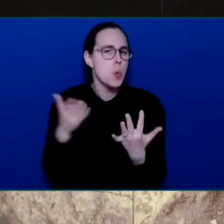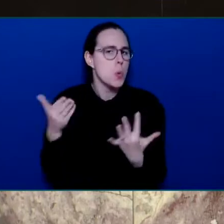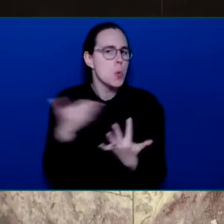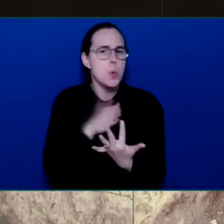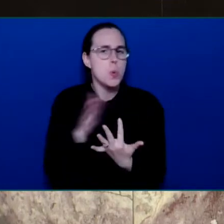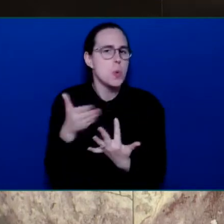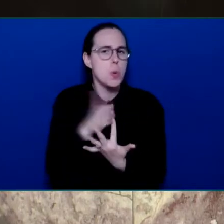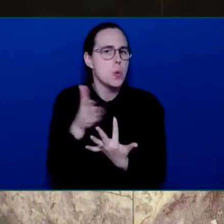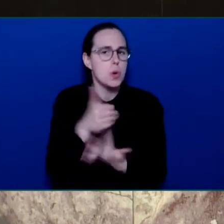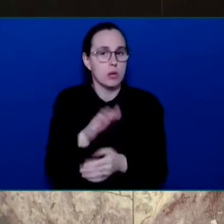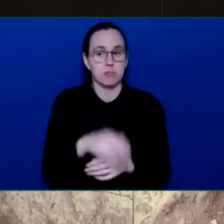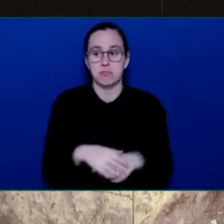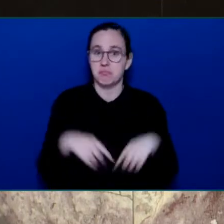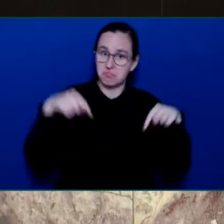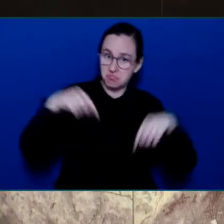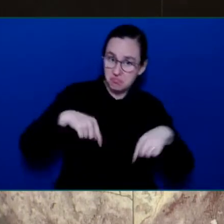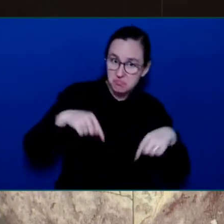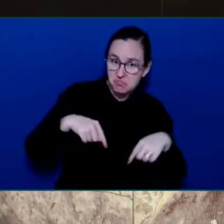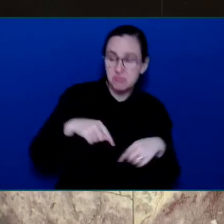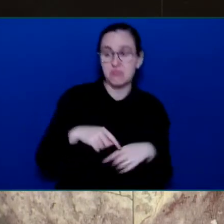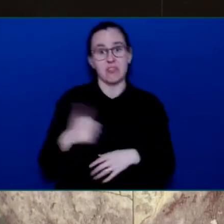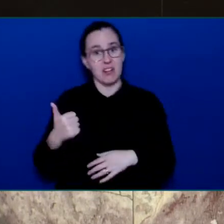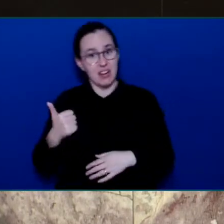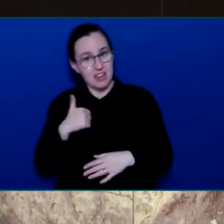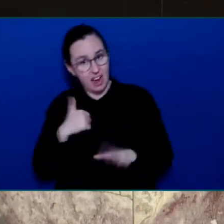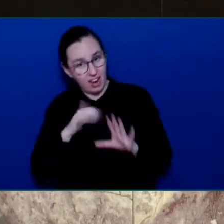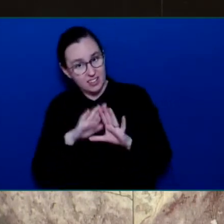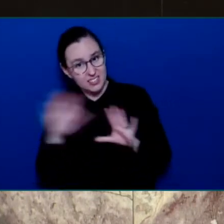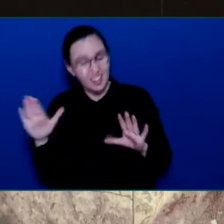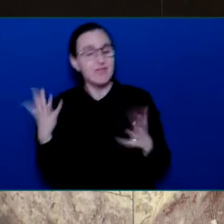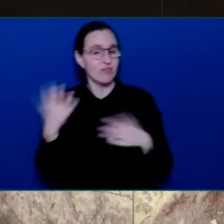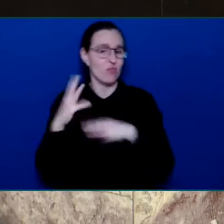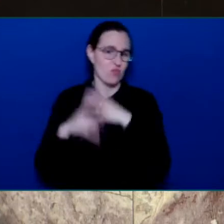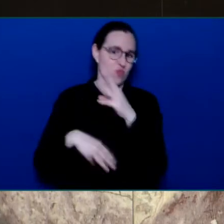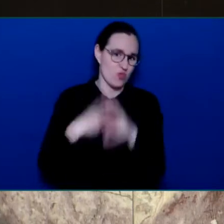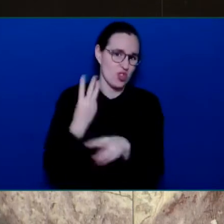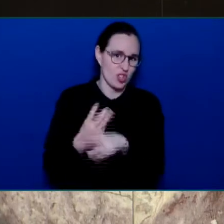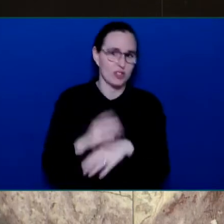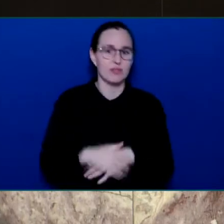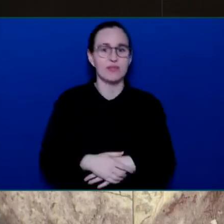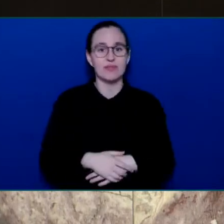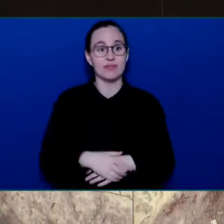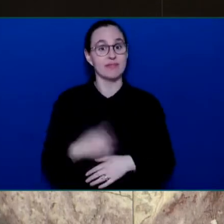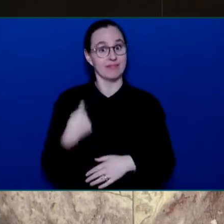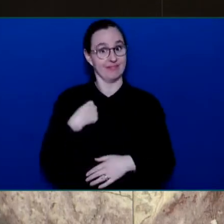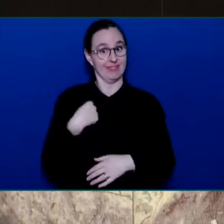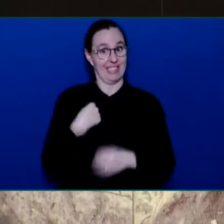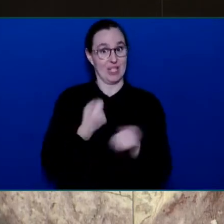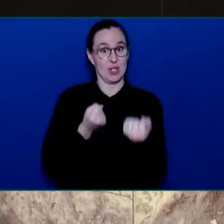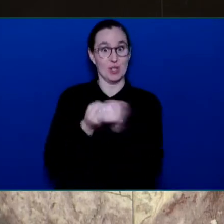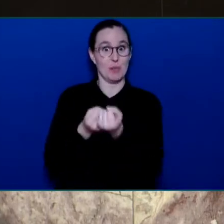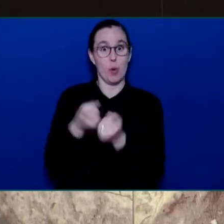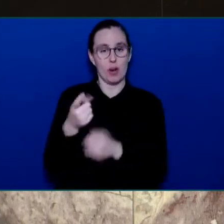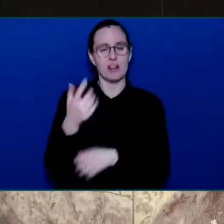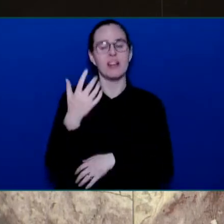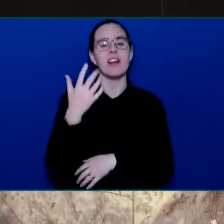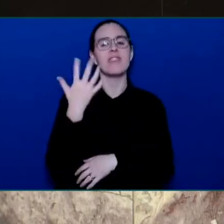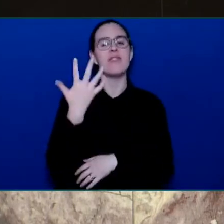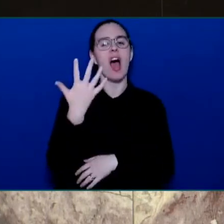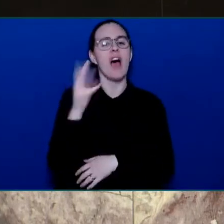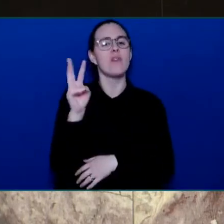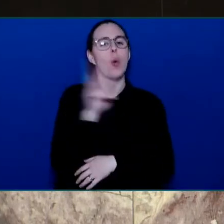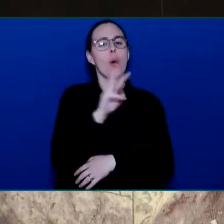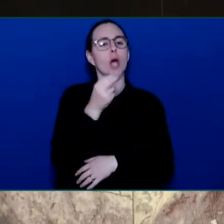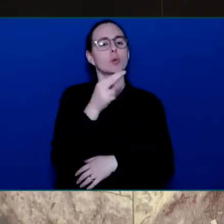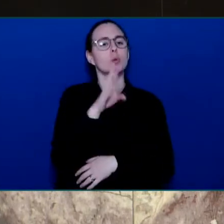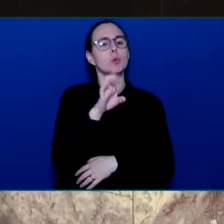to help celebrate 5 West Shore RCMP riders, and I want to acknowledge them in this House. Constable Mason Harrison, Chris